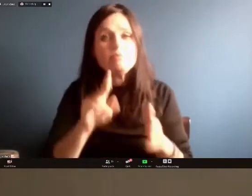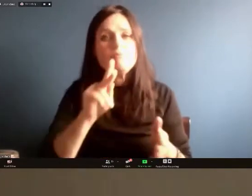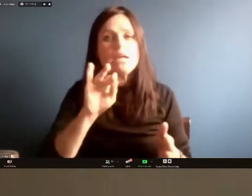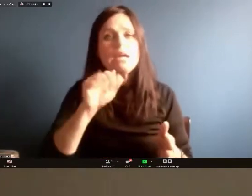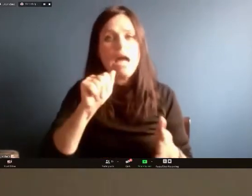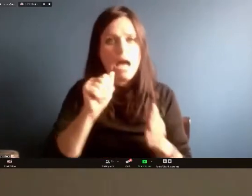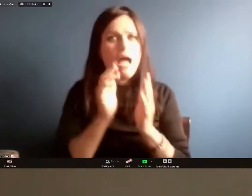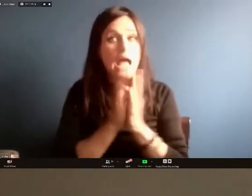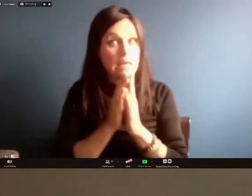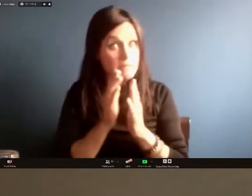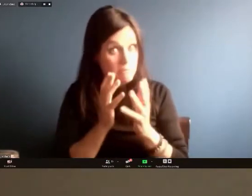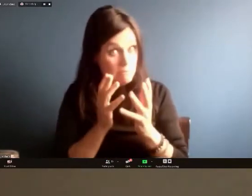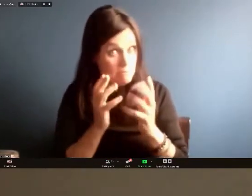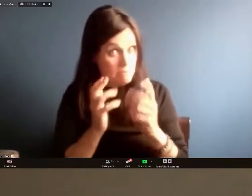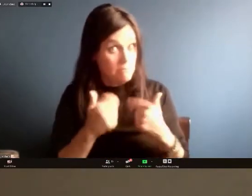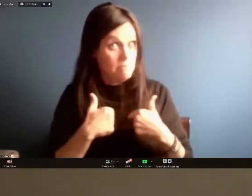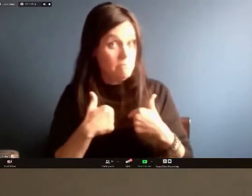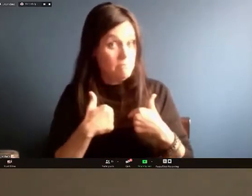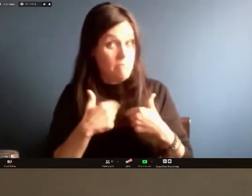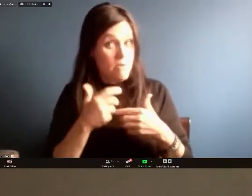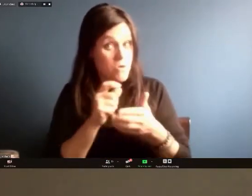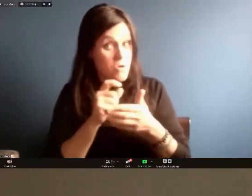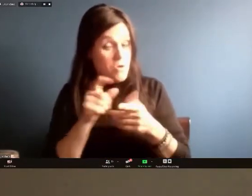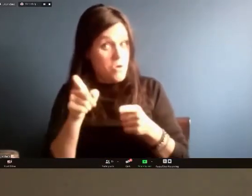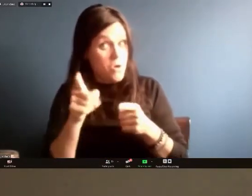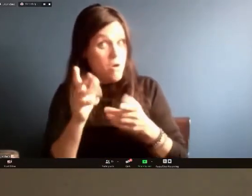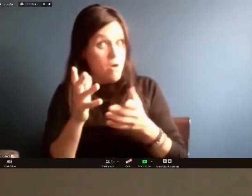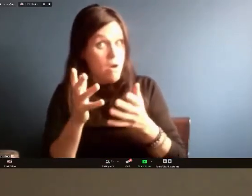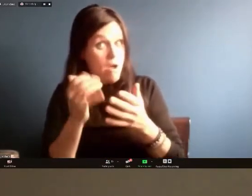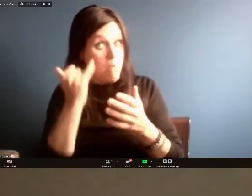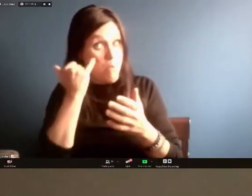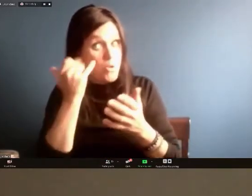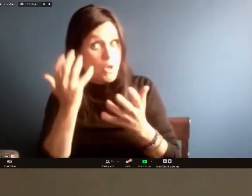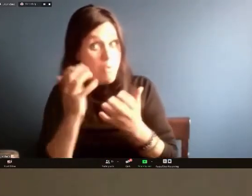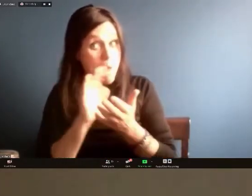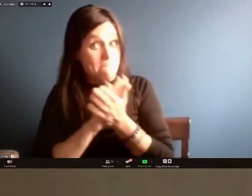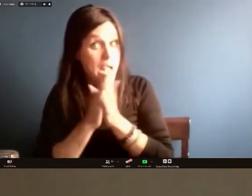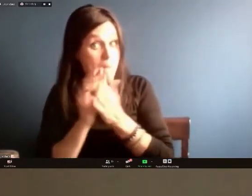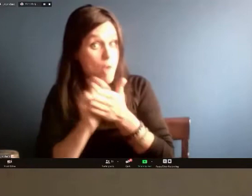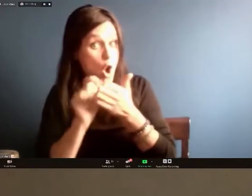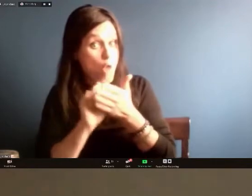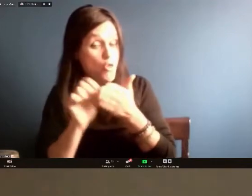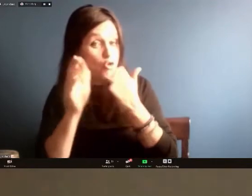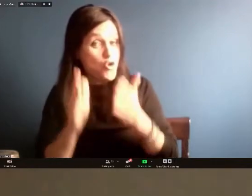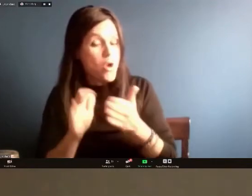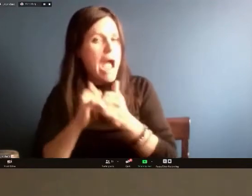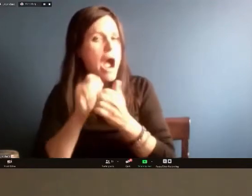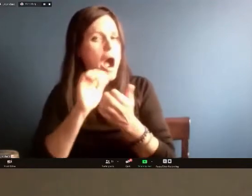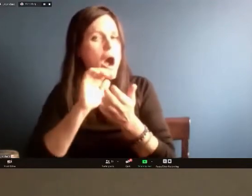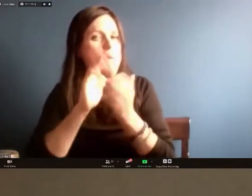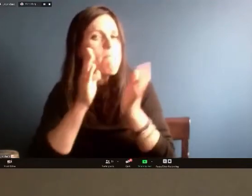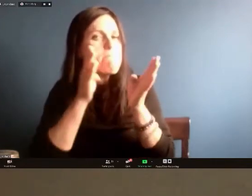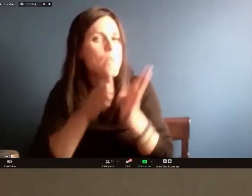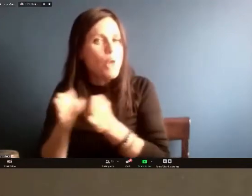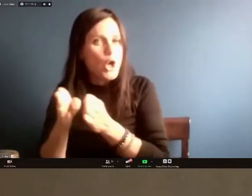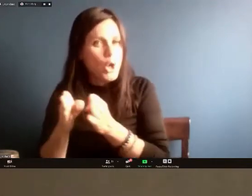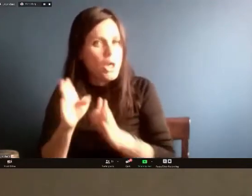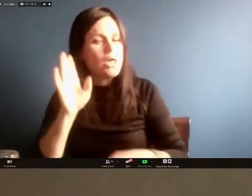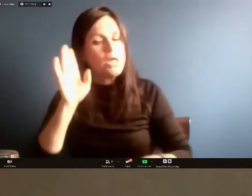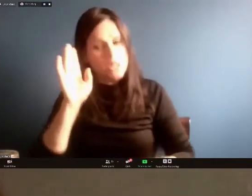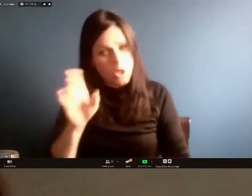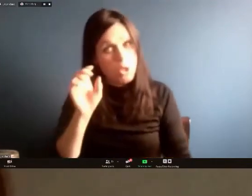to be an author, what would I do to get ready? What a great question. Well, Kaya, I can tell you,